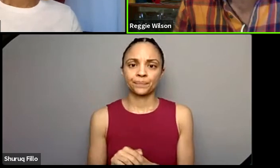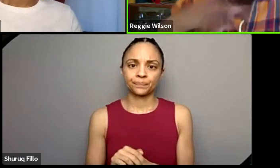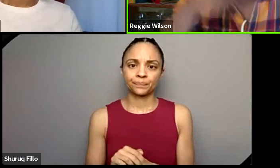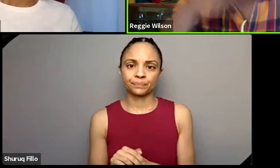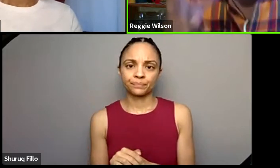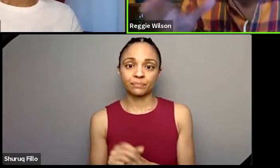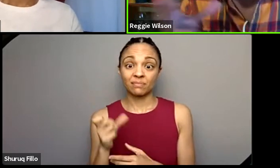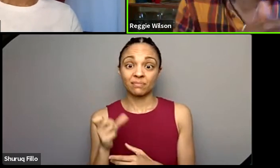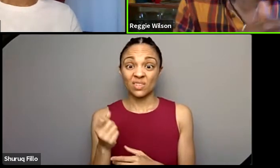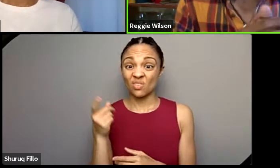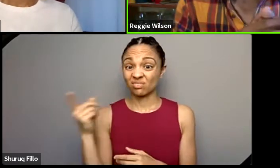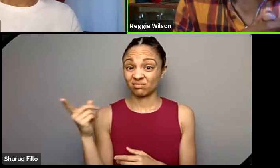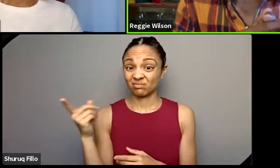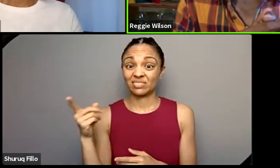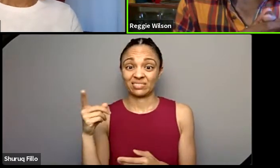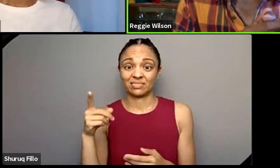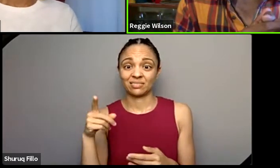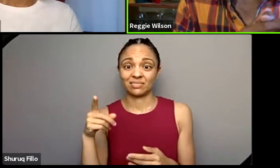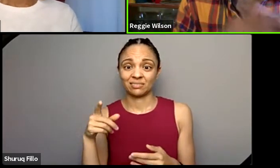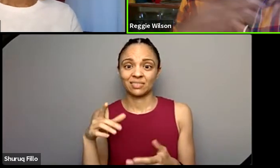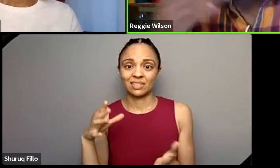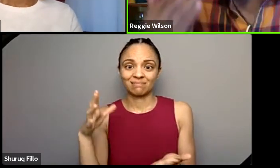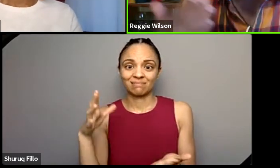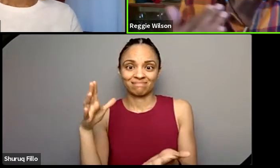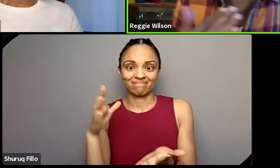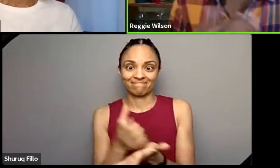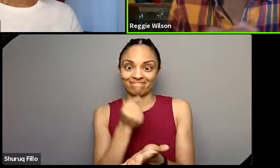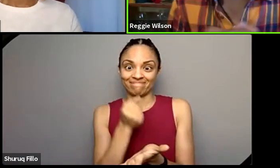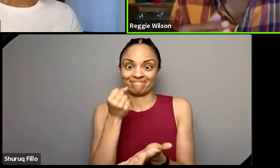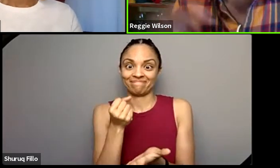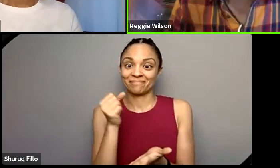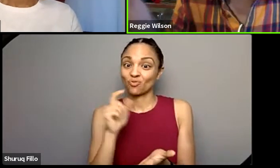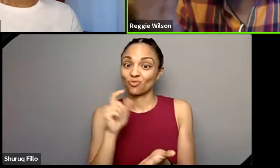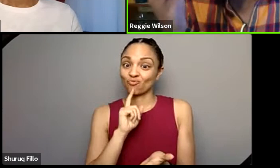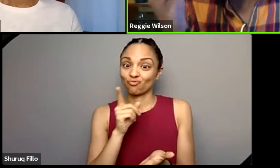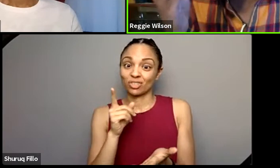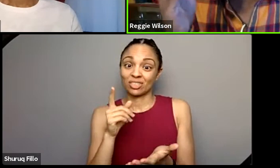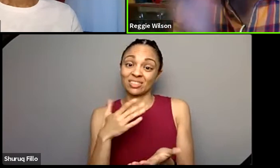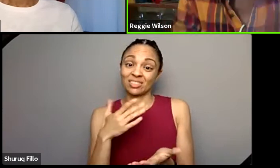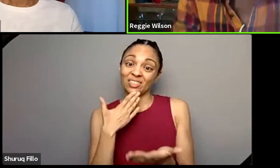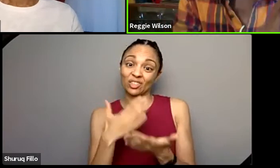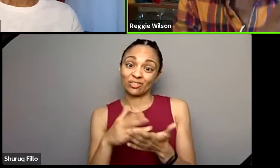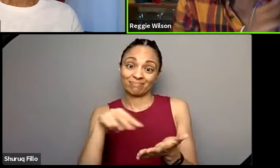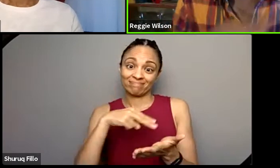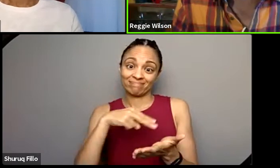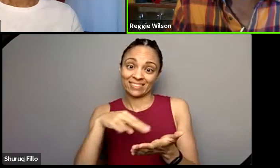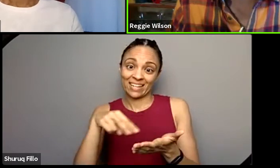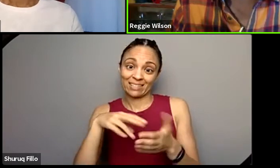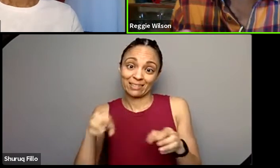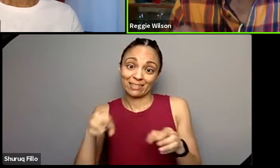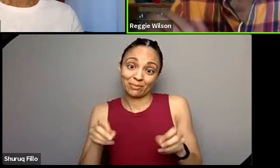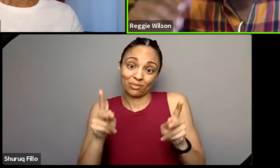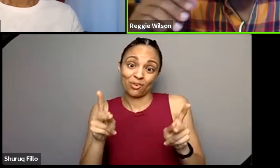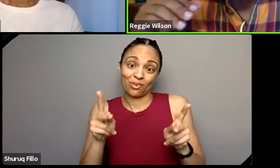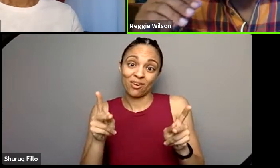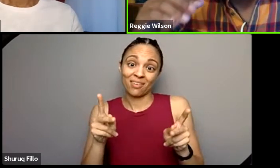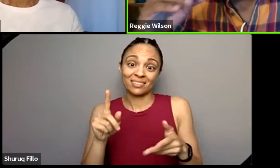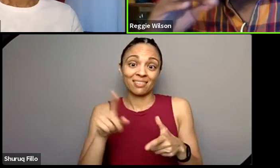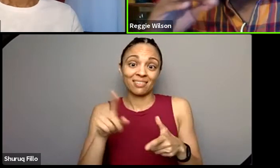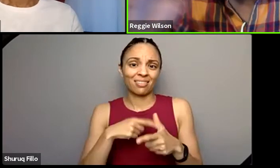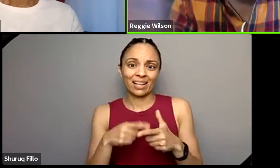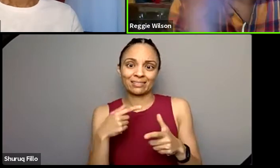that, like, gig. Mm-hmm. And then we kind of stayed in touch. I ran into him in the park, and then, like,